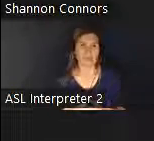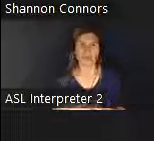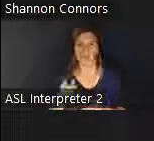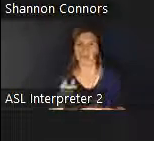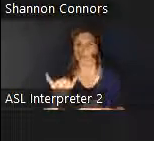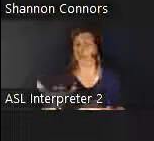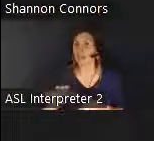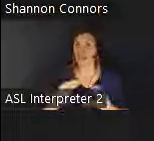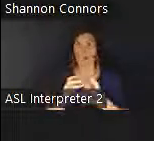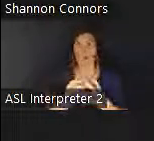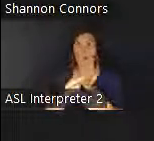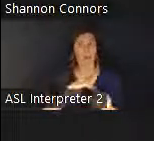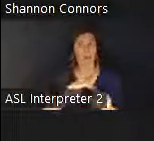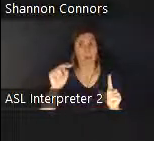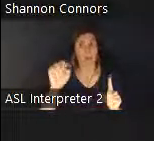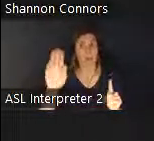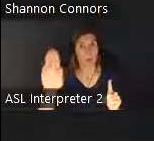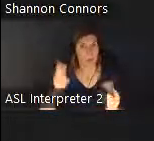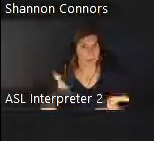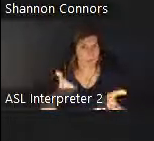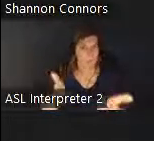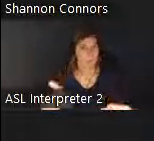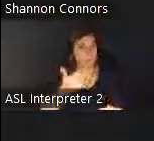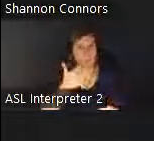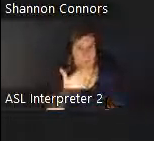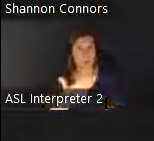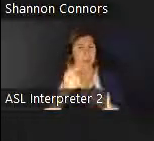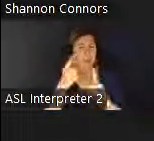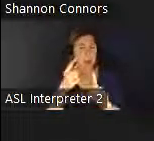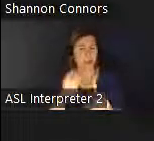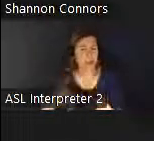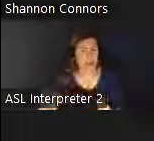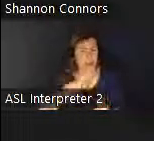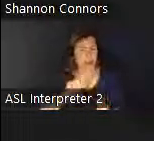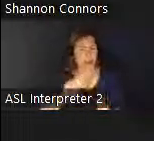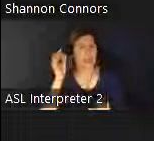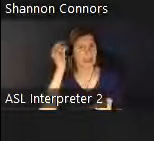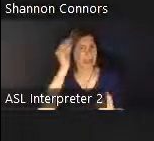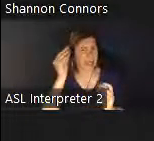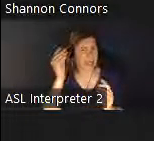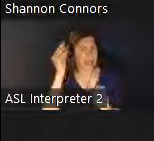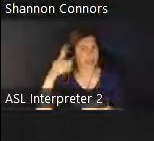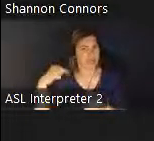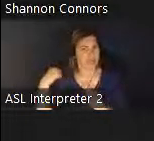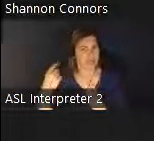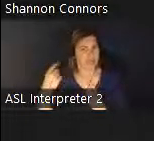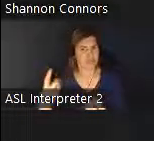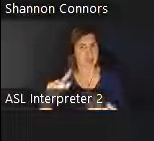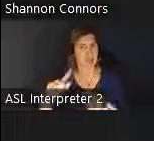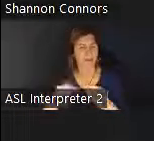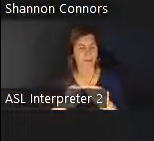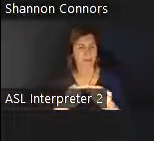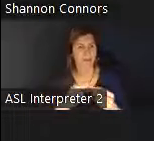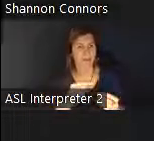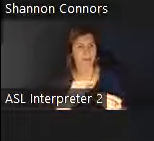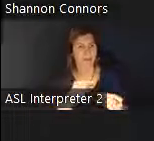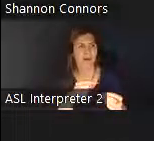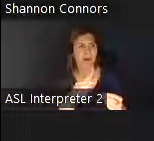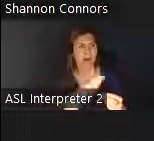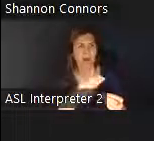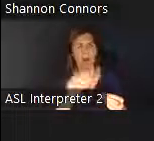very well thought out objectives about kind of habitat composition